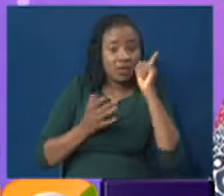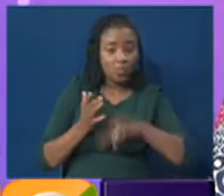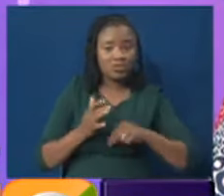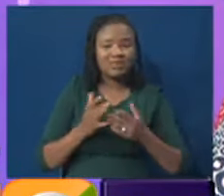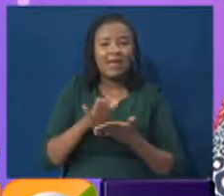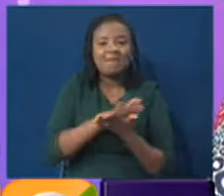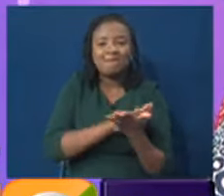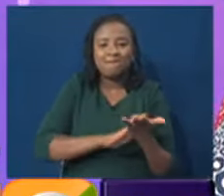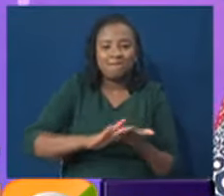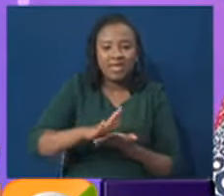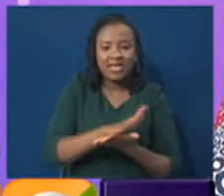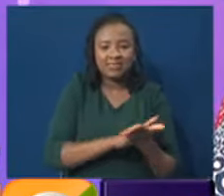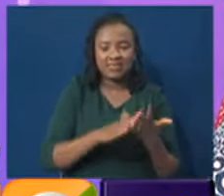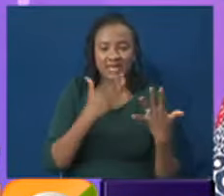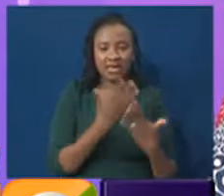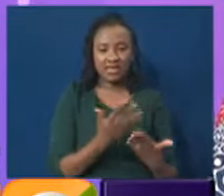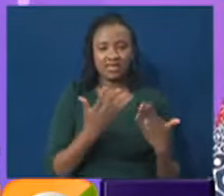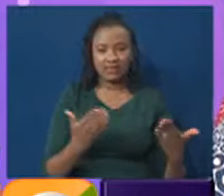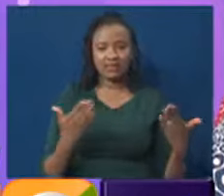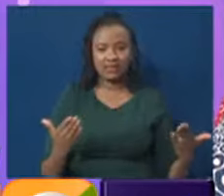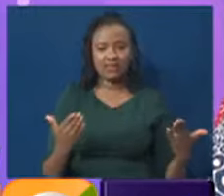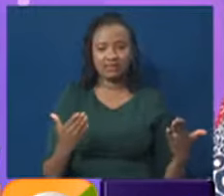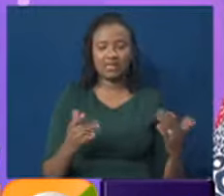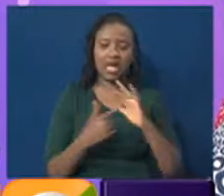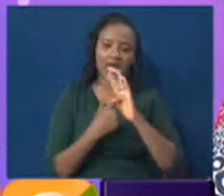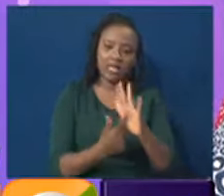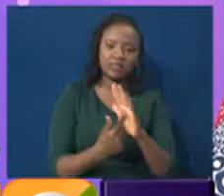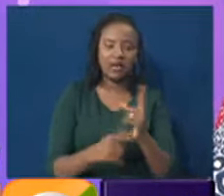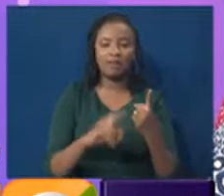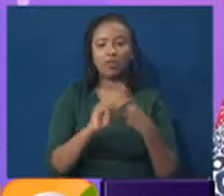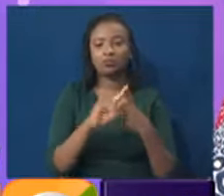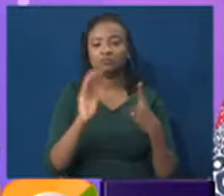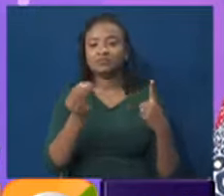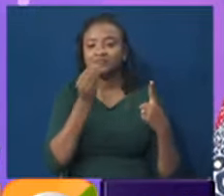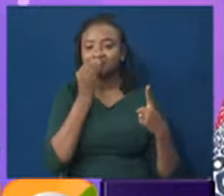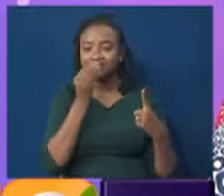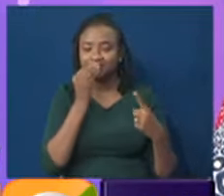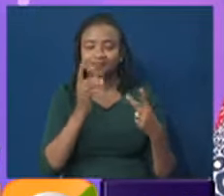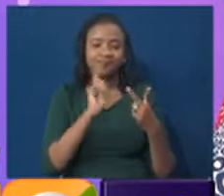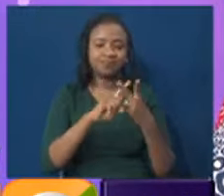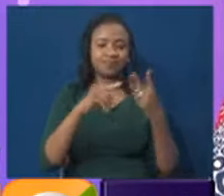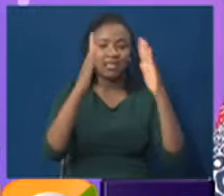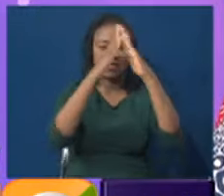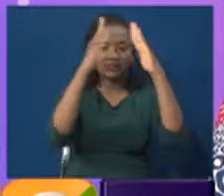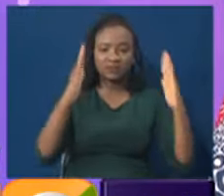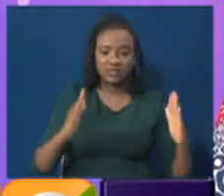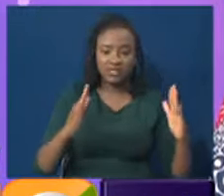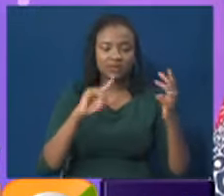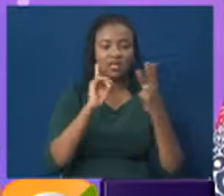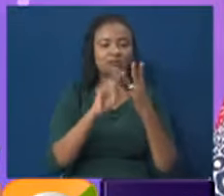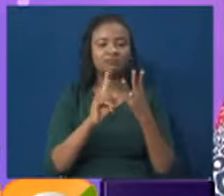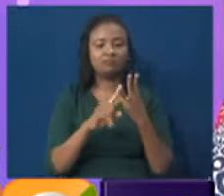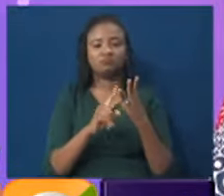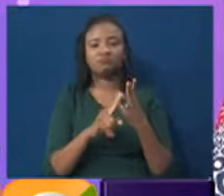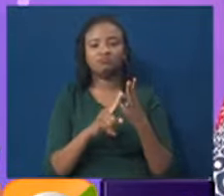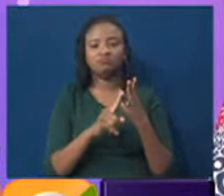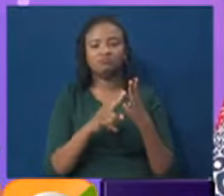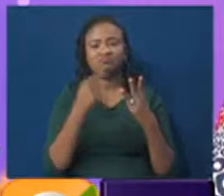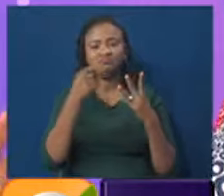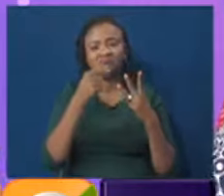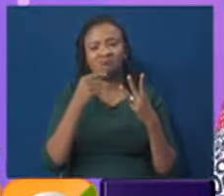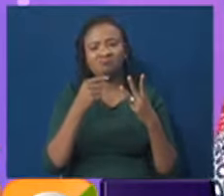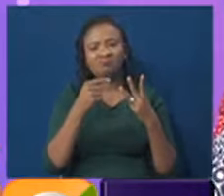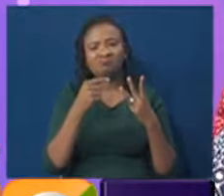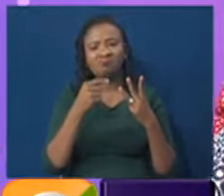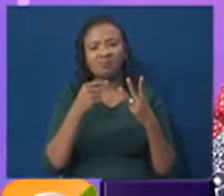length in the various studios. So food, shelter, housing, and other necessities like